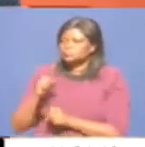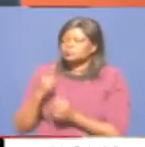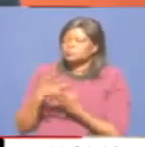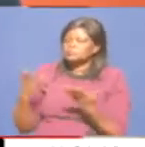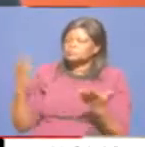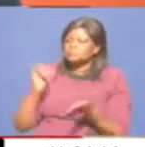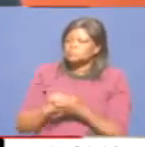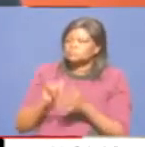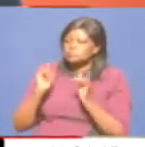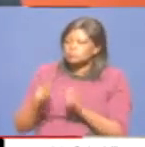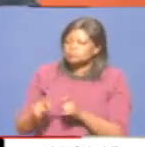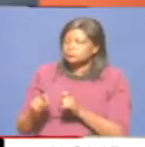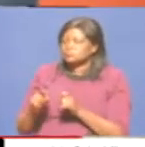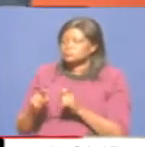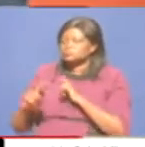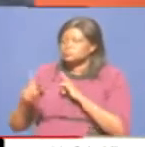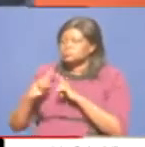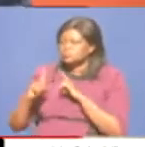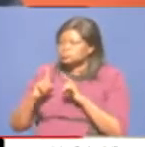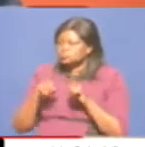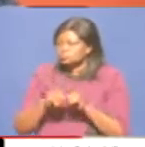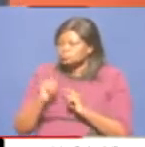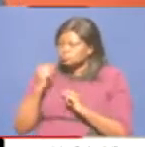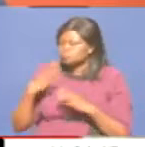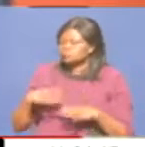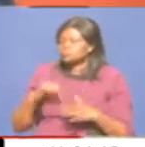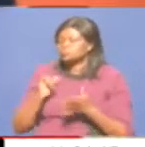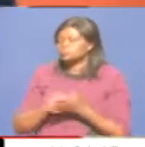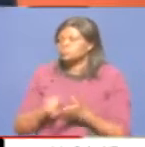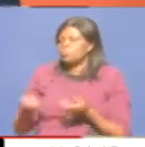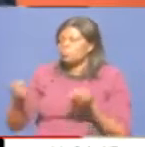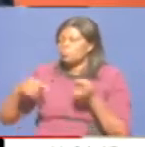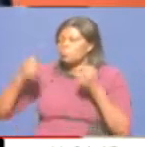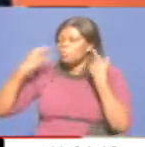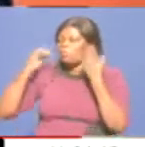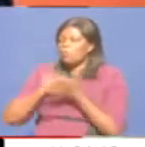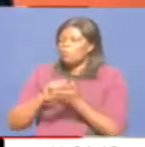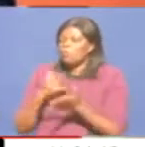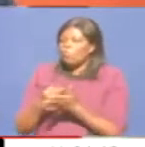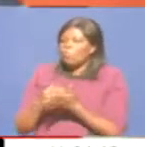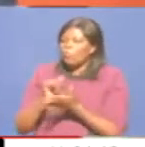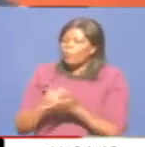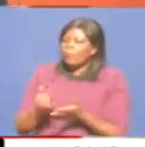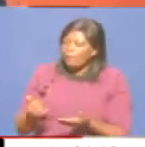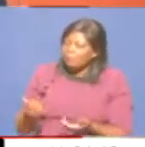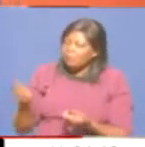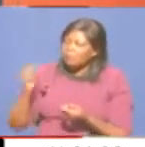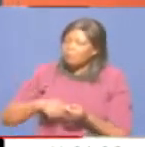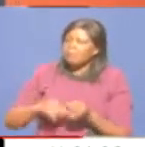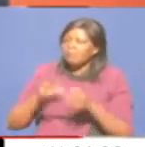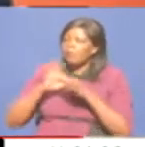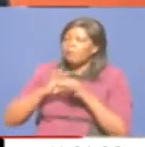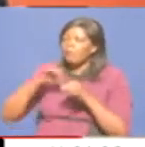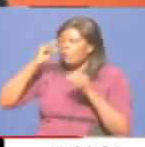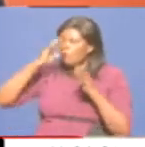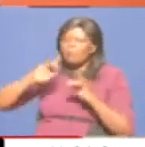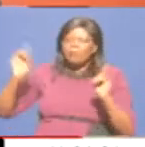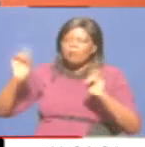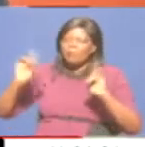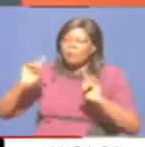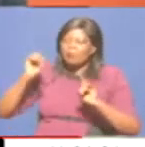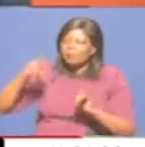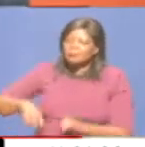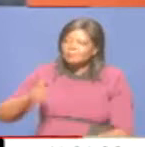that we should be able to debate as Kenyans, mm-hmm. so that we understand that the money that comes does not belong to the governor. The money that comes does not belong to an MP.